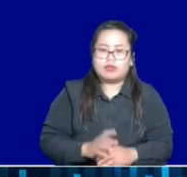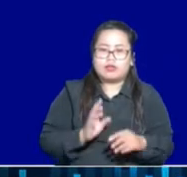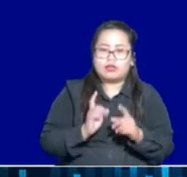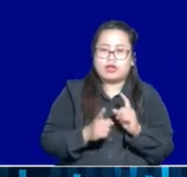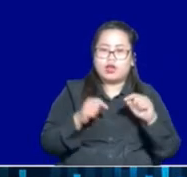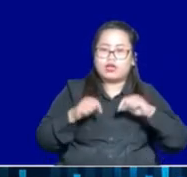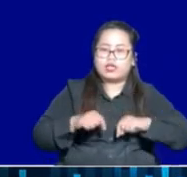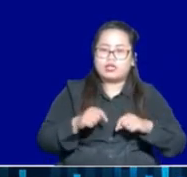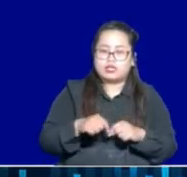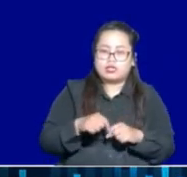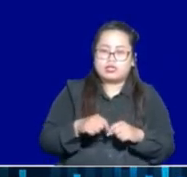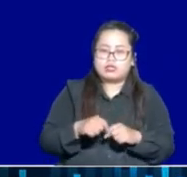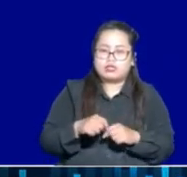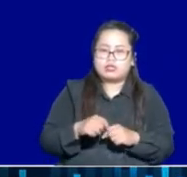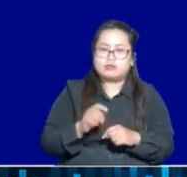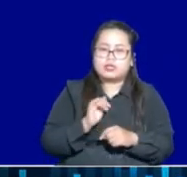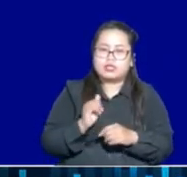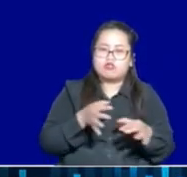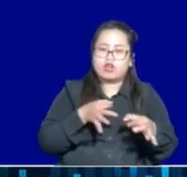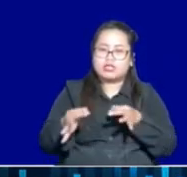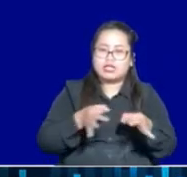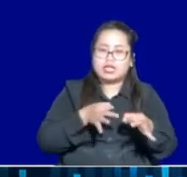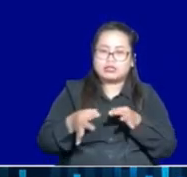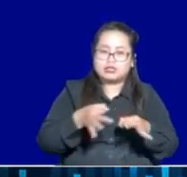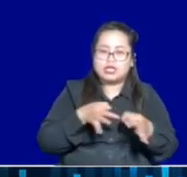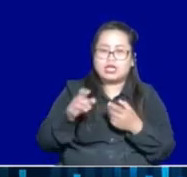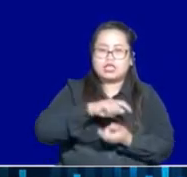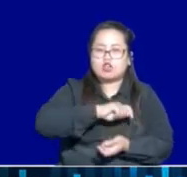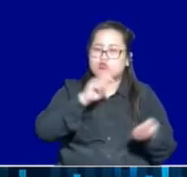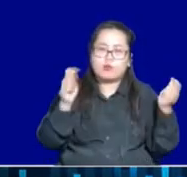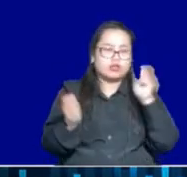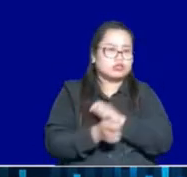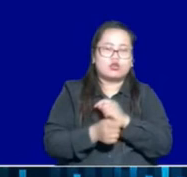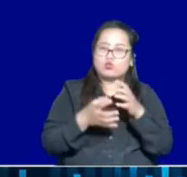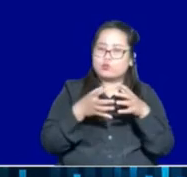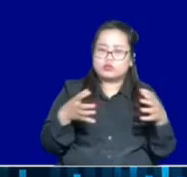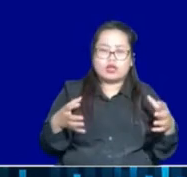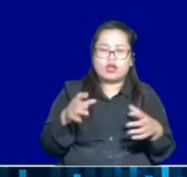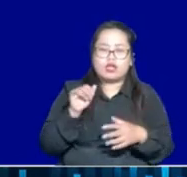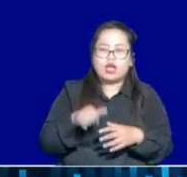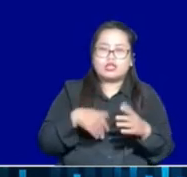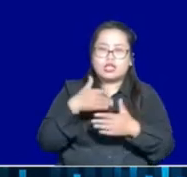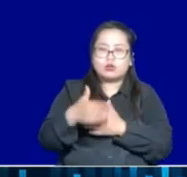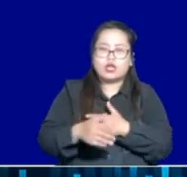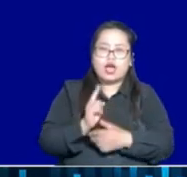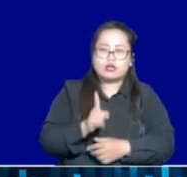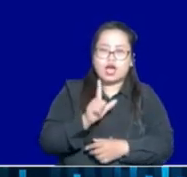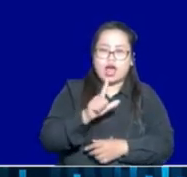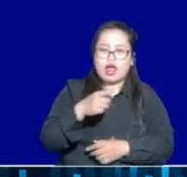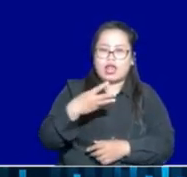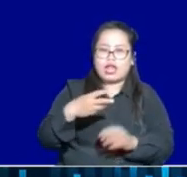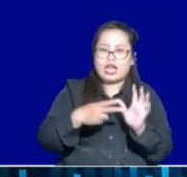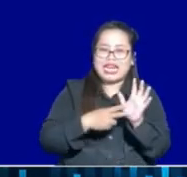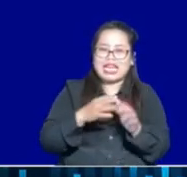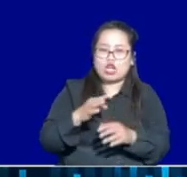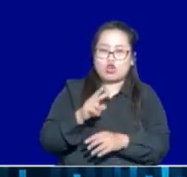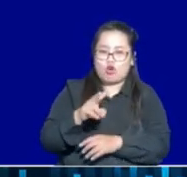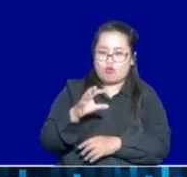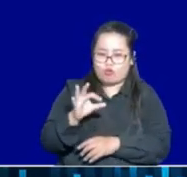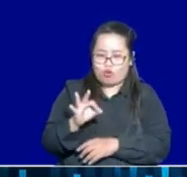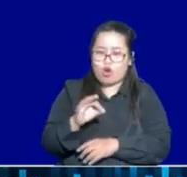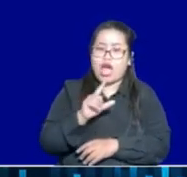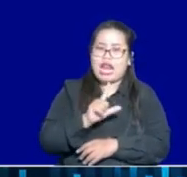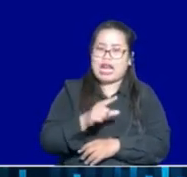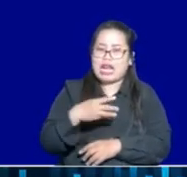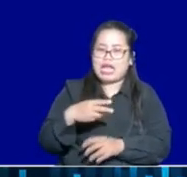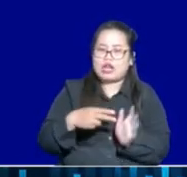the fusion. And I mentioned here Lenovo because Lenovo is a company that started just assembling the ThinkPad for